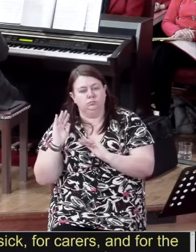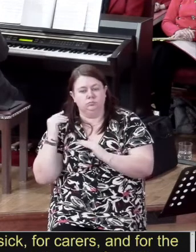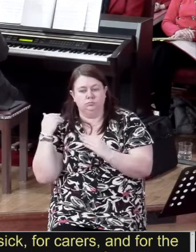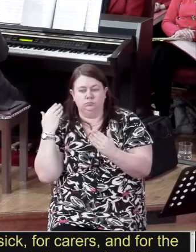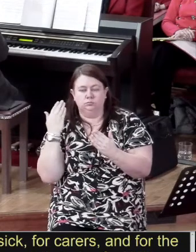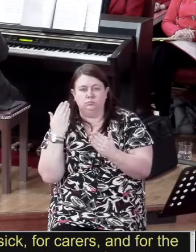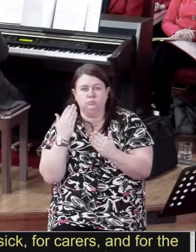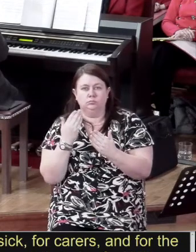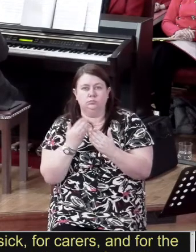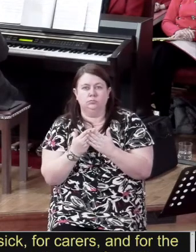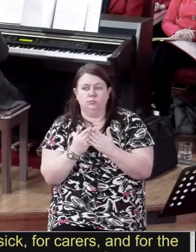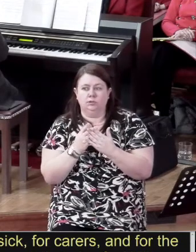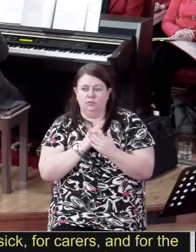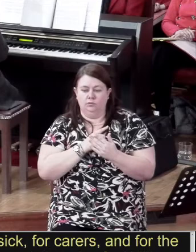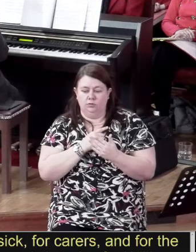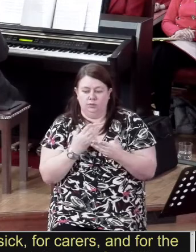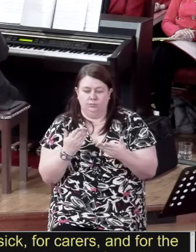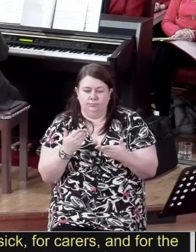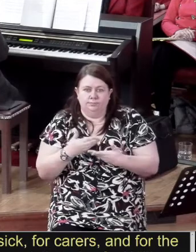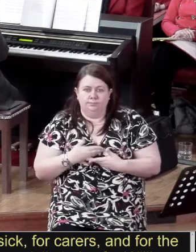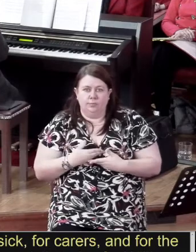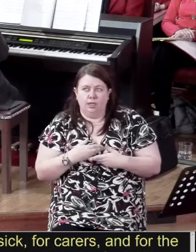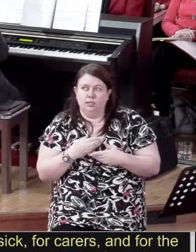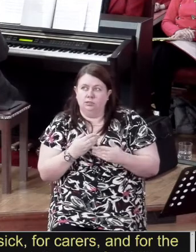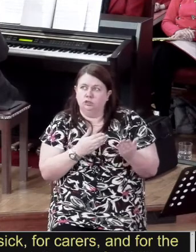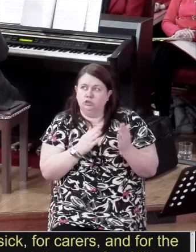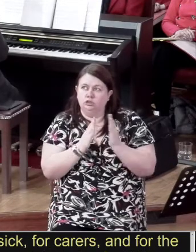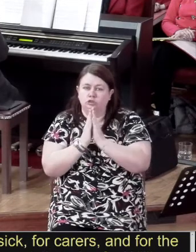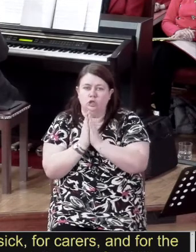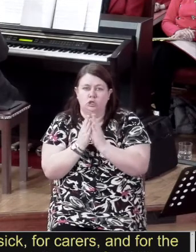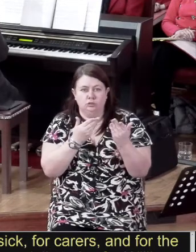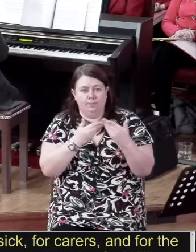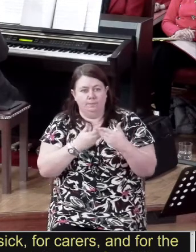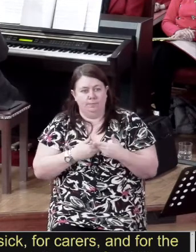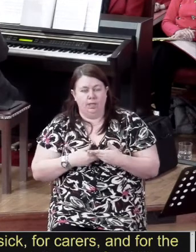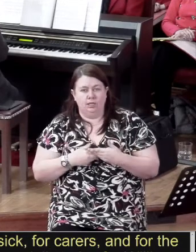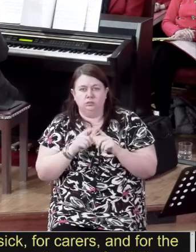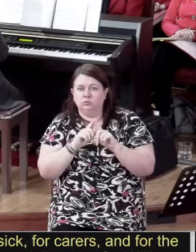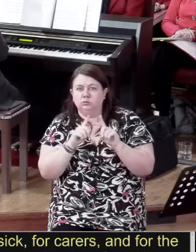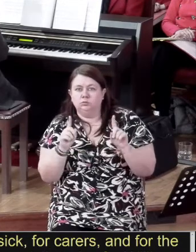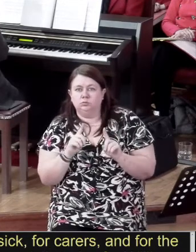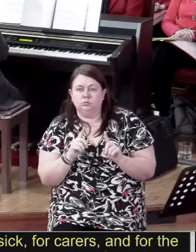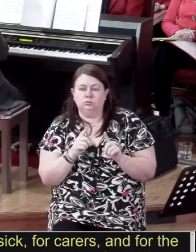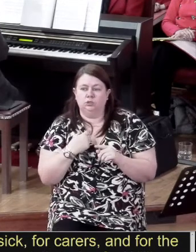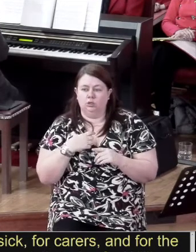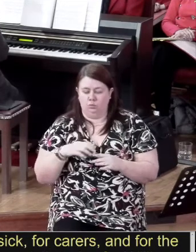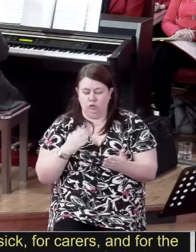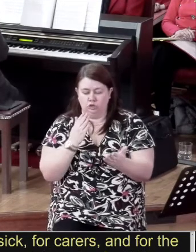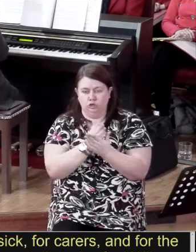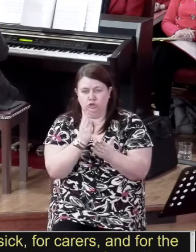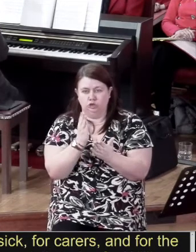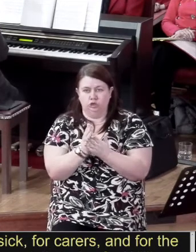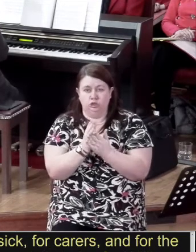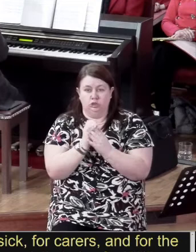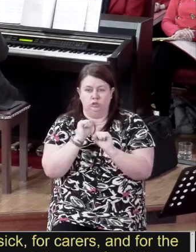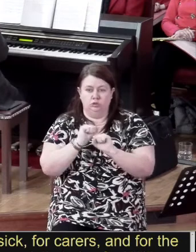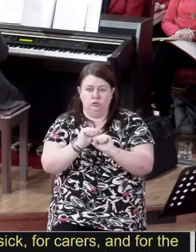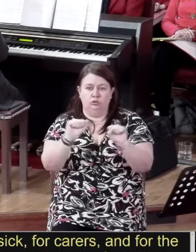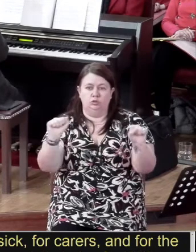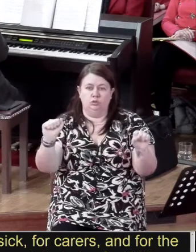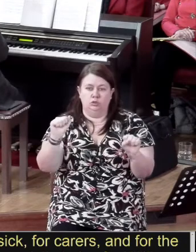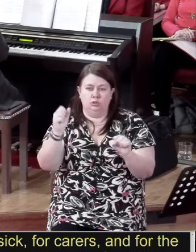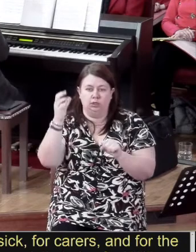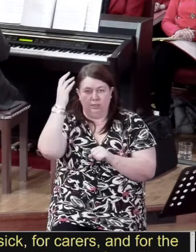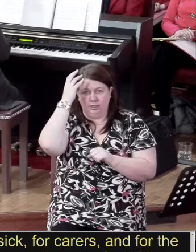left us such a great inheritance. We pray that we may be counted worthy to share with them the life of your kingdom